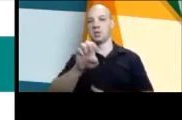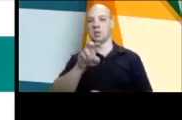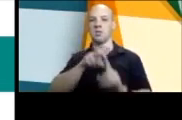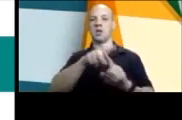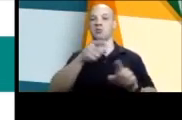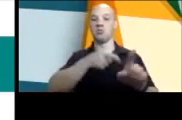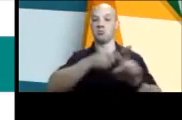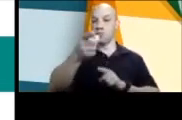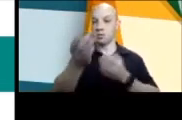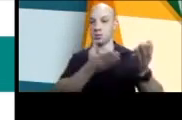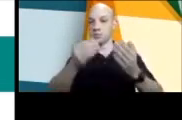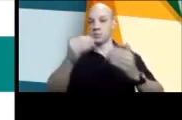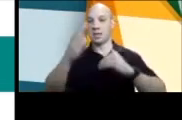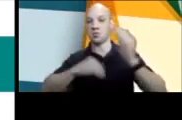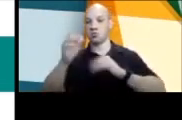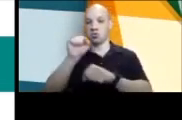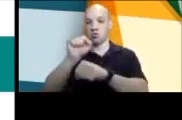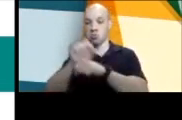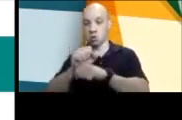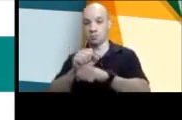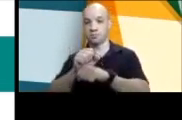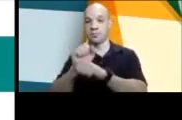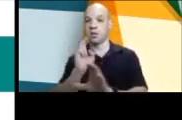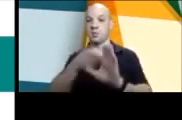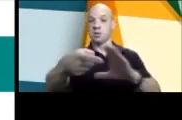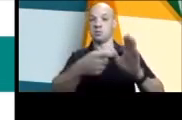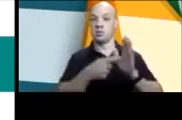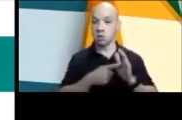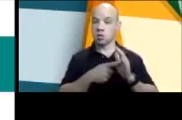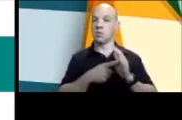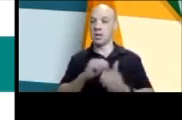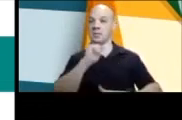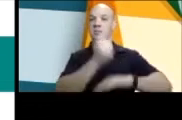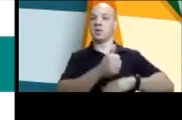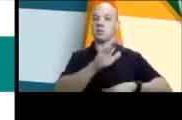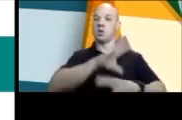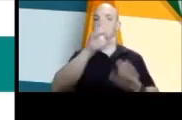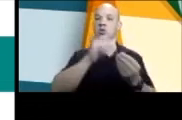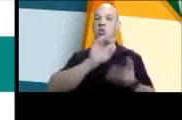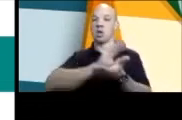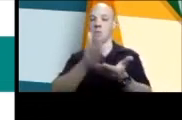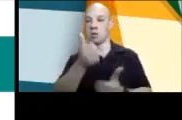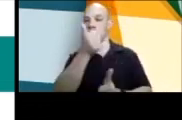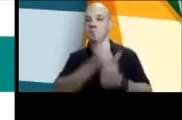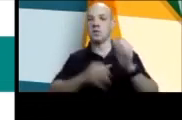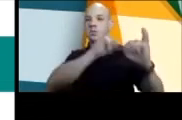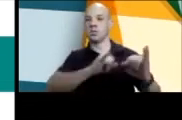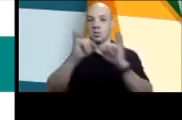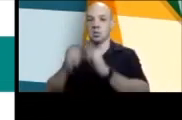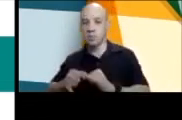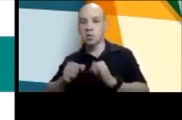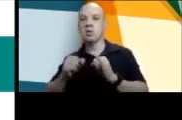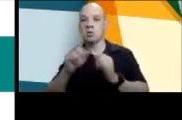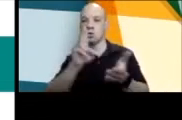services and construction work. The participation requirement is based on the total amount of each individual prime contract